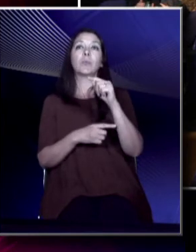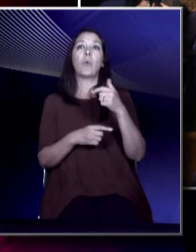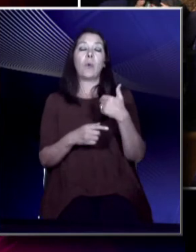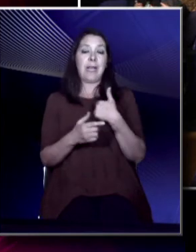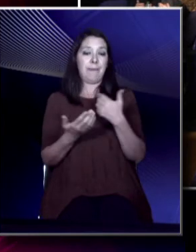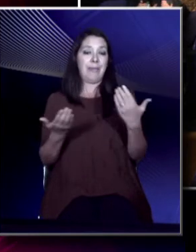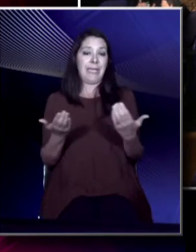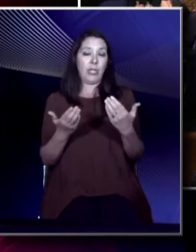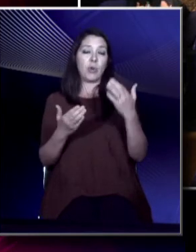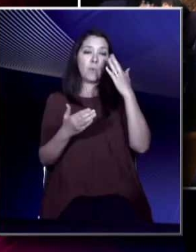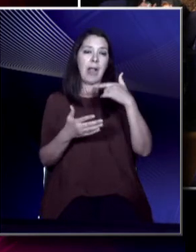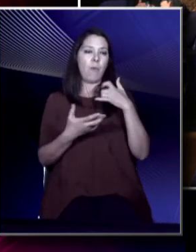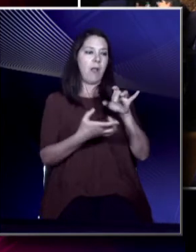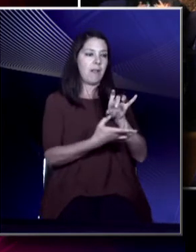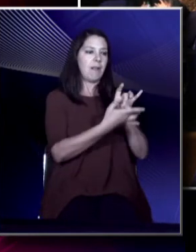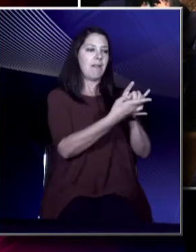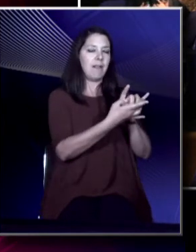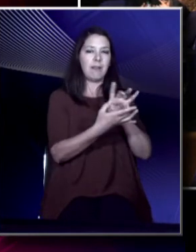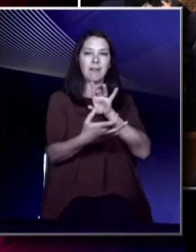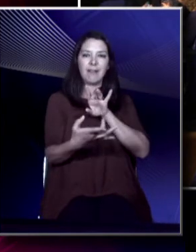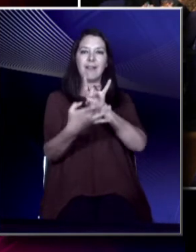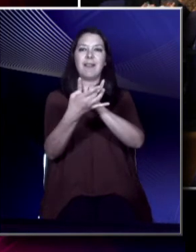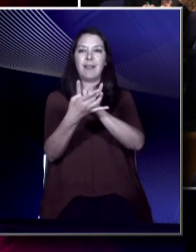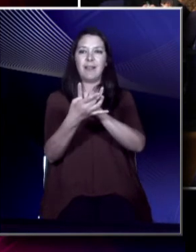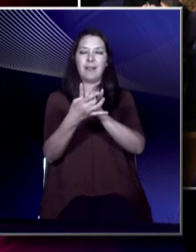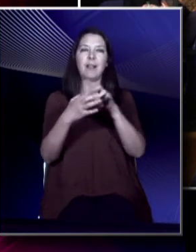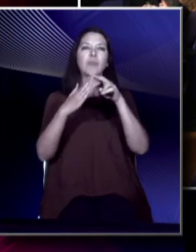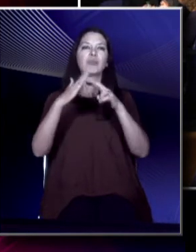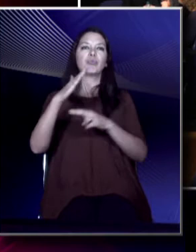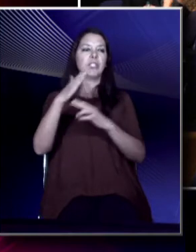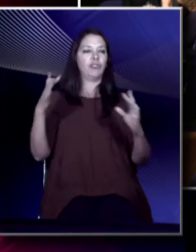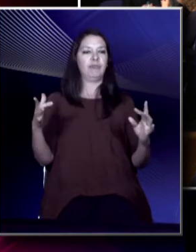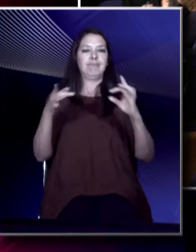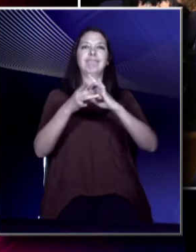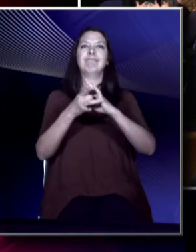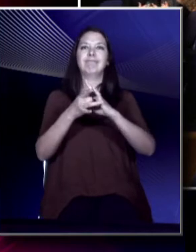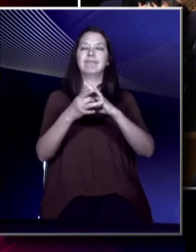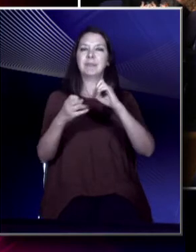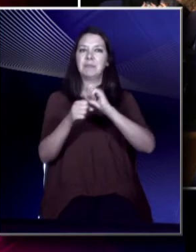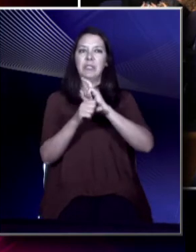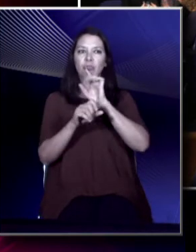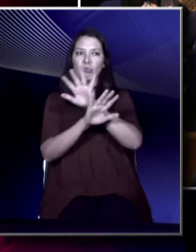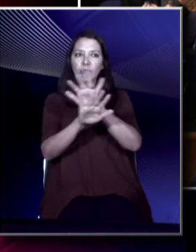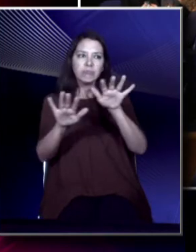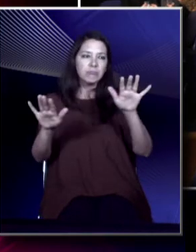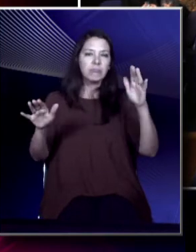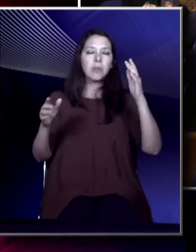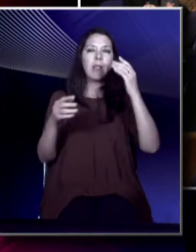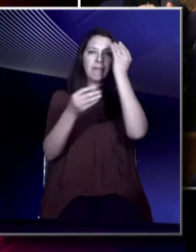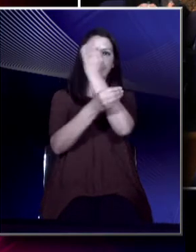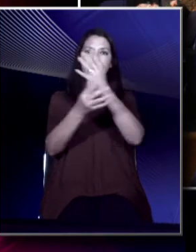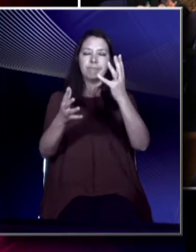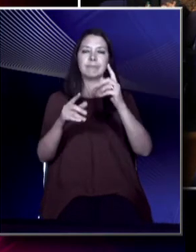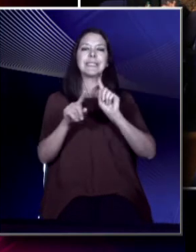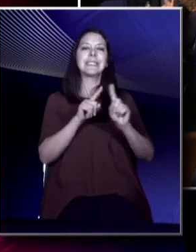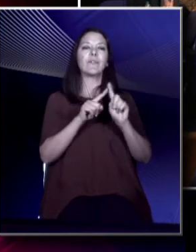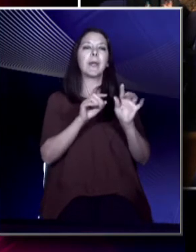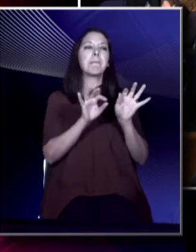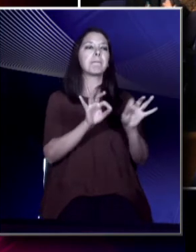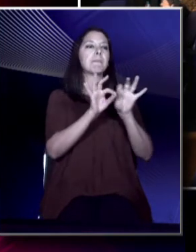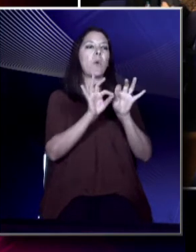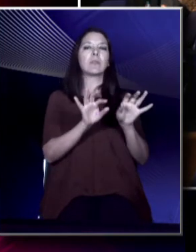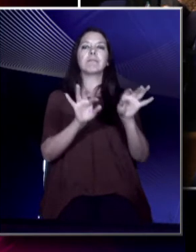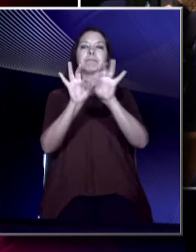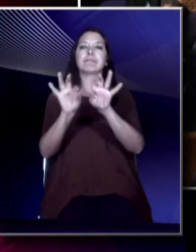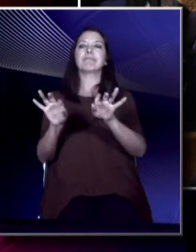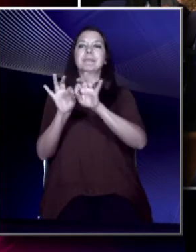we're building bridges between the various educational agencies and boards. And so I wanted to make sure we share some of the highlights of what we've been doing in our department.